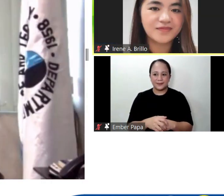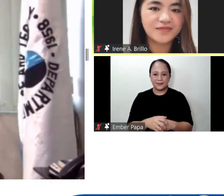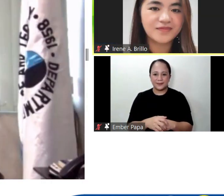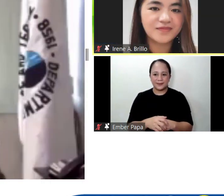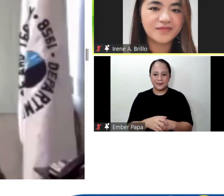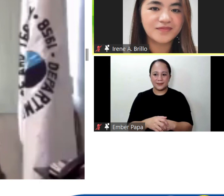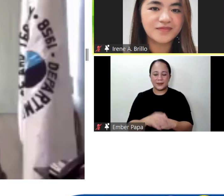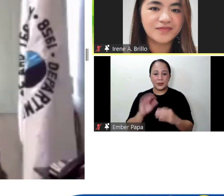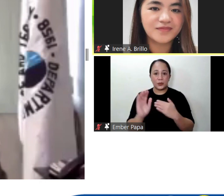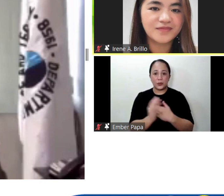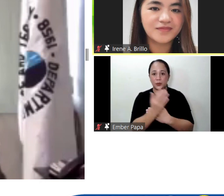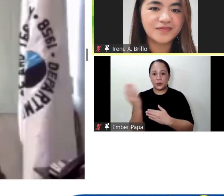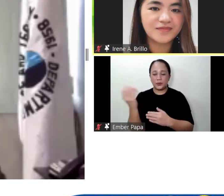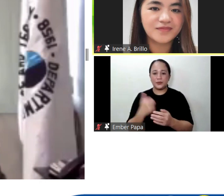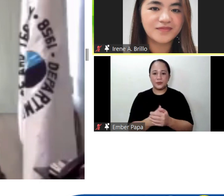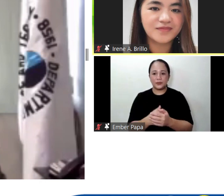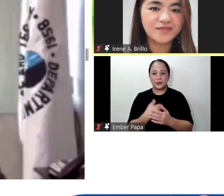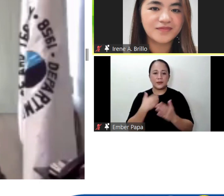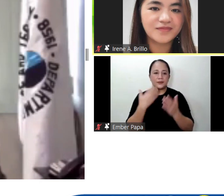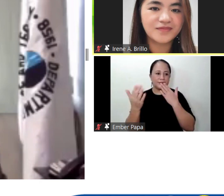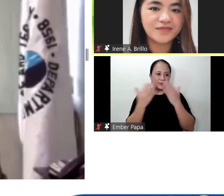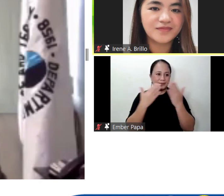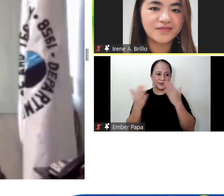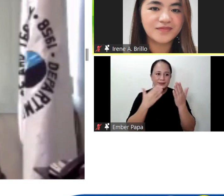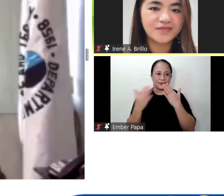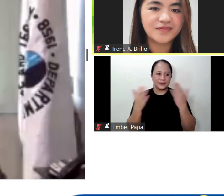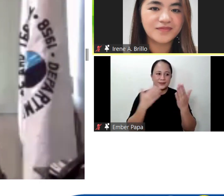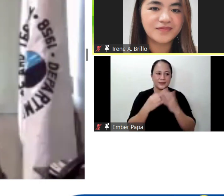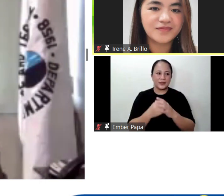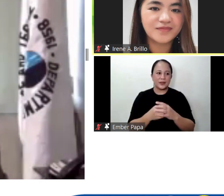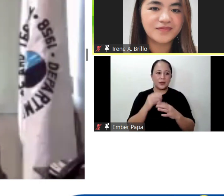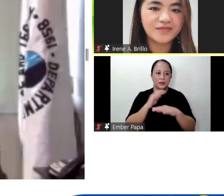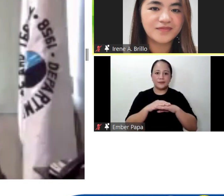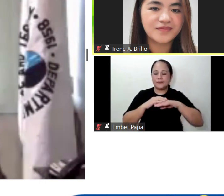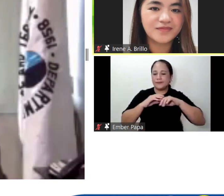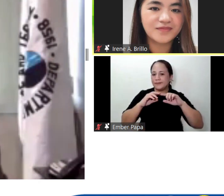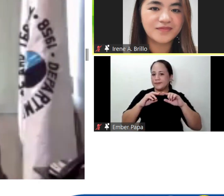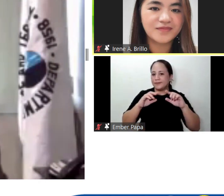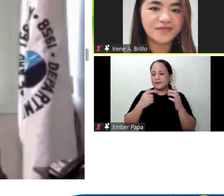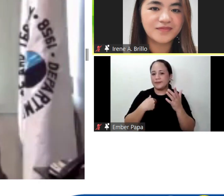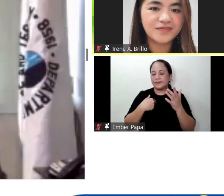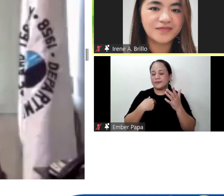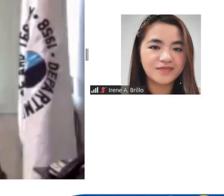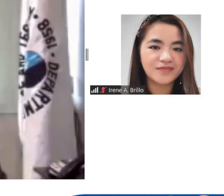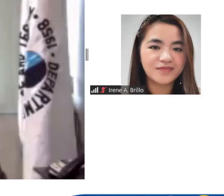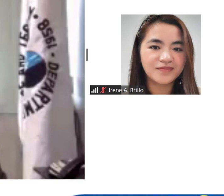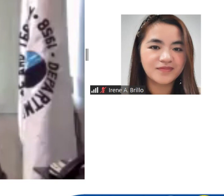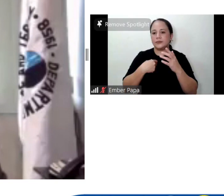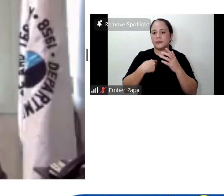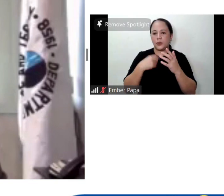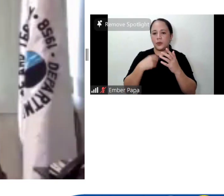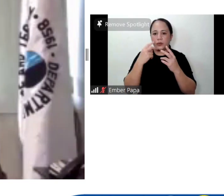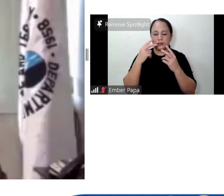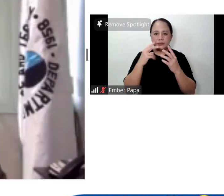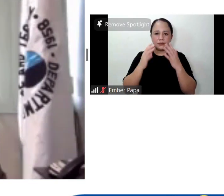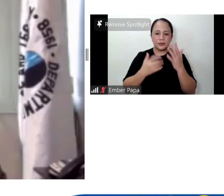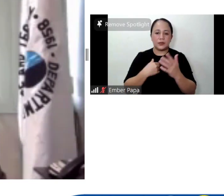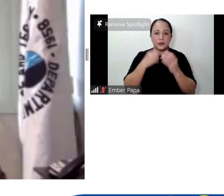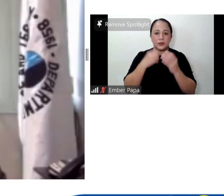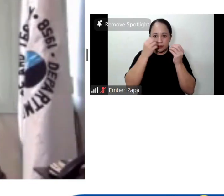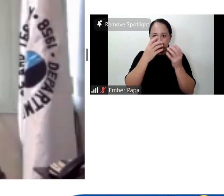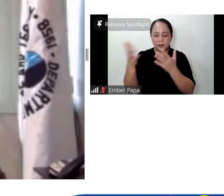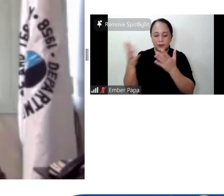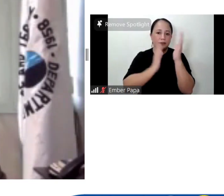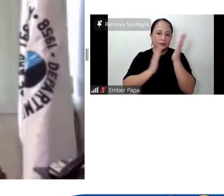Good morning, everyone. Thank you for your warm virtual welcome as we open the 31st Library and Information Services